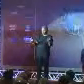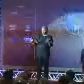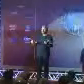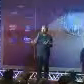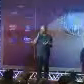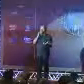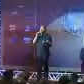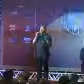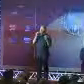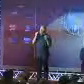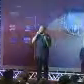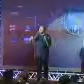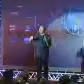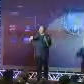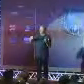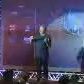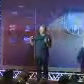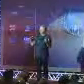clients.